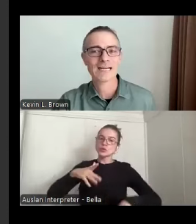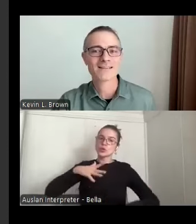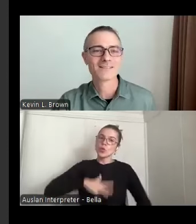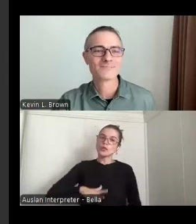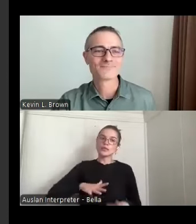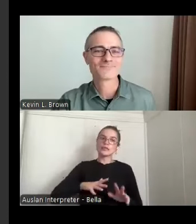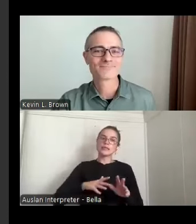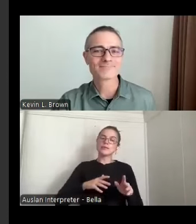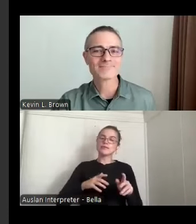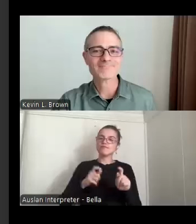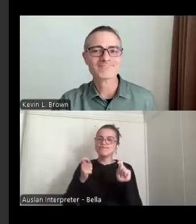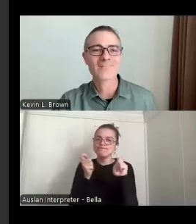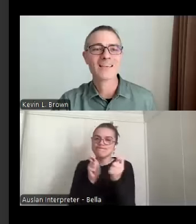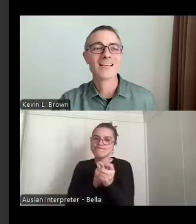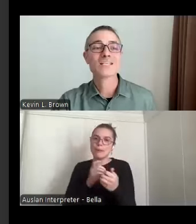that brand.